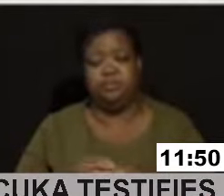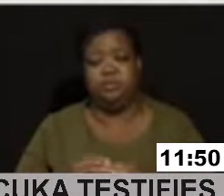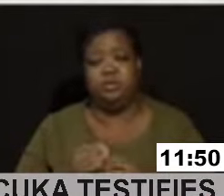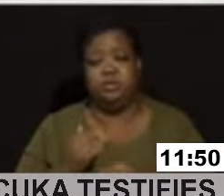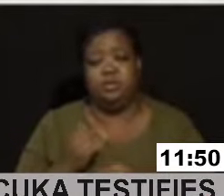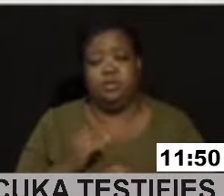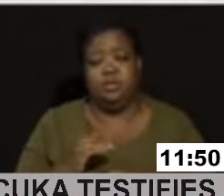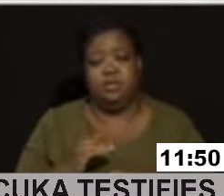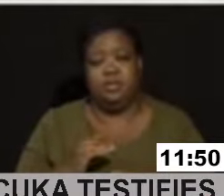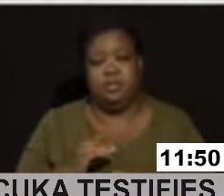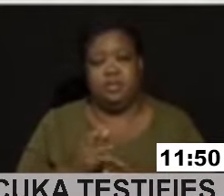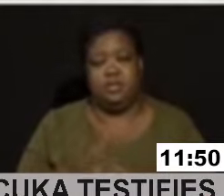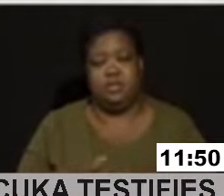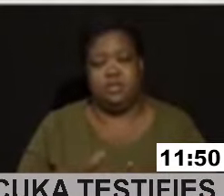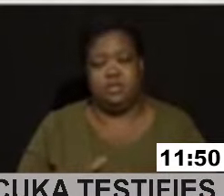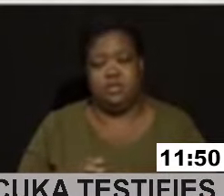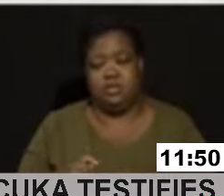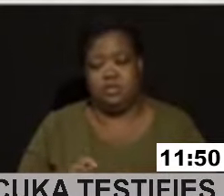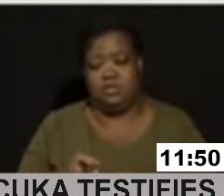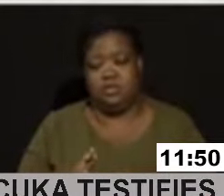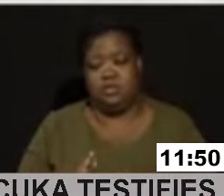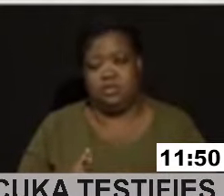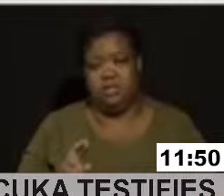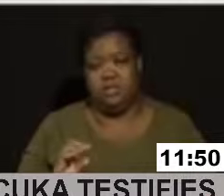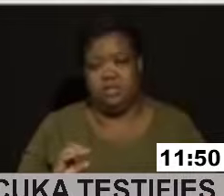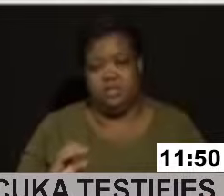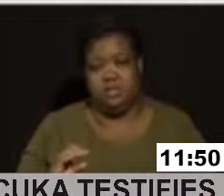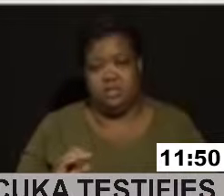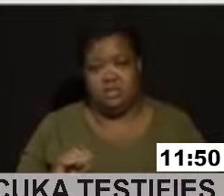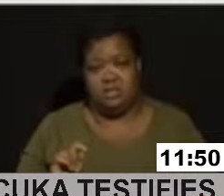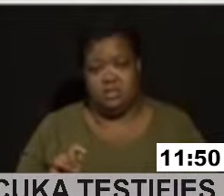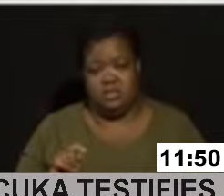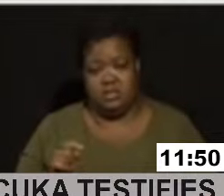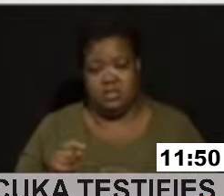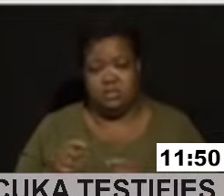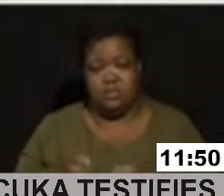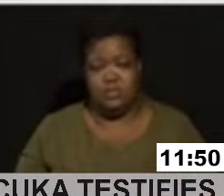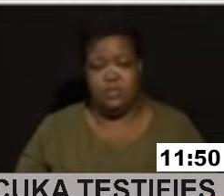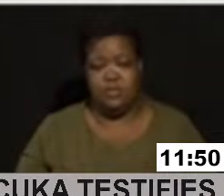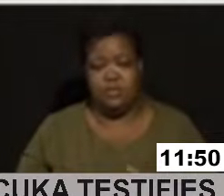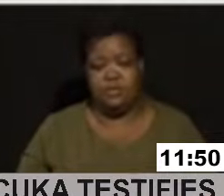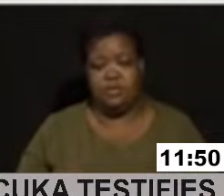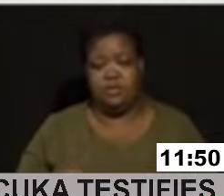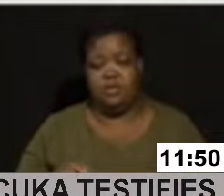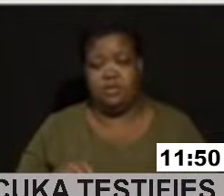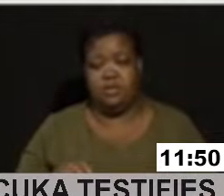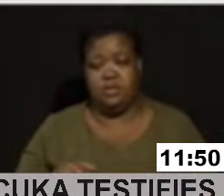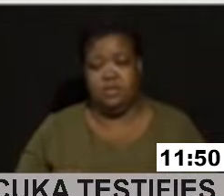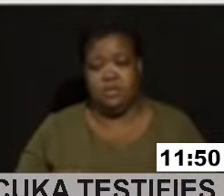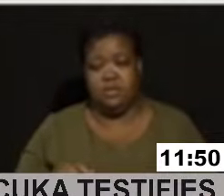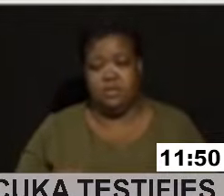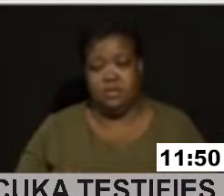TRC cases must therefore be understood within the broader context of the NPA's developmental